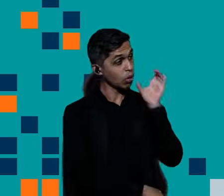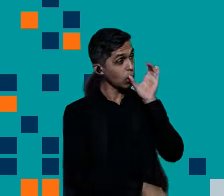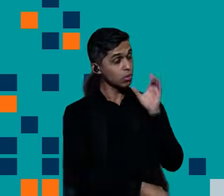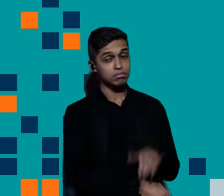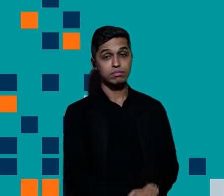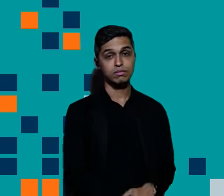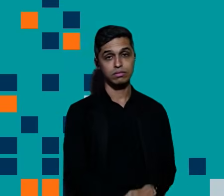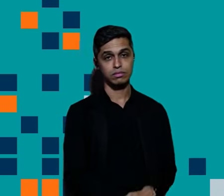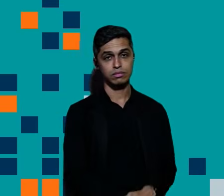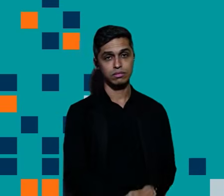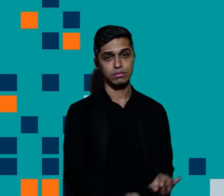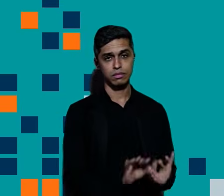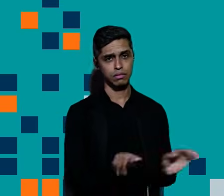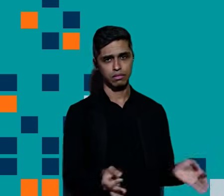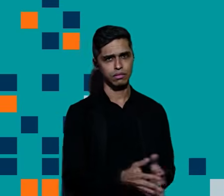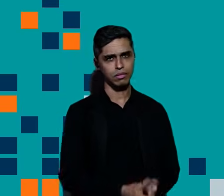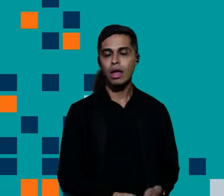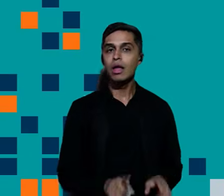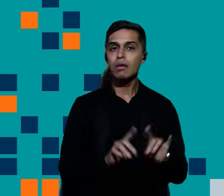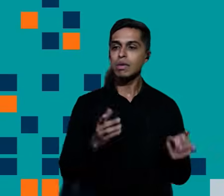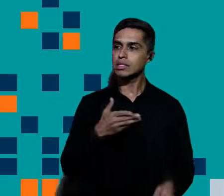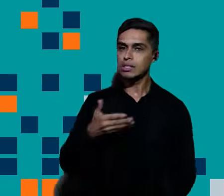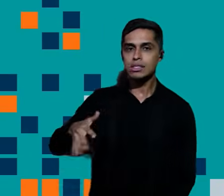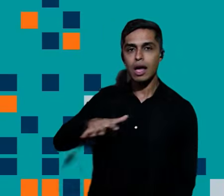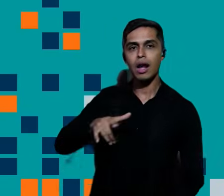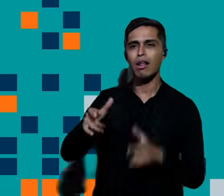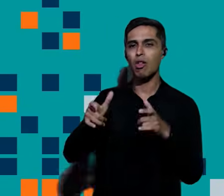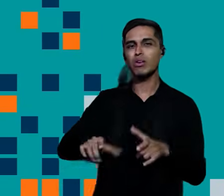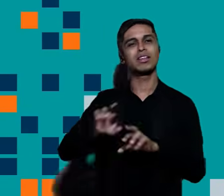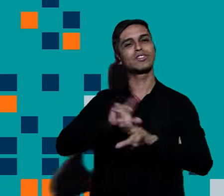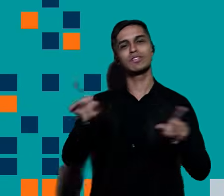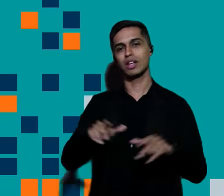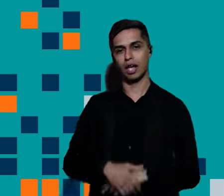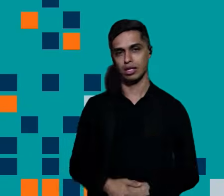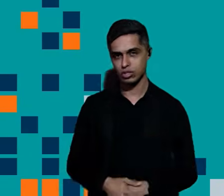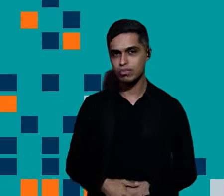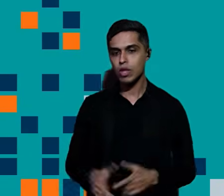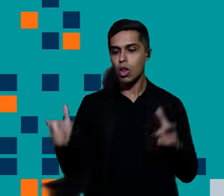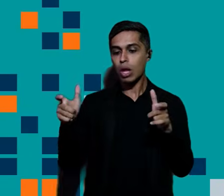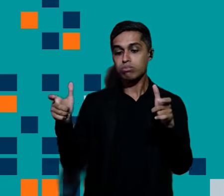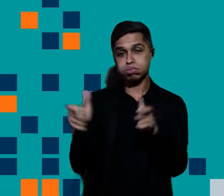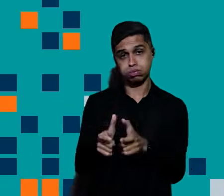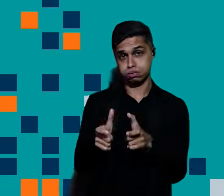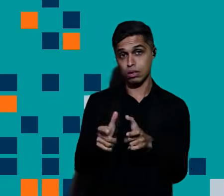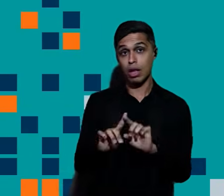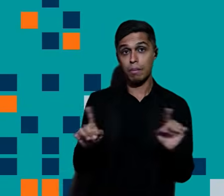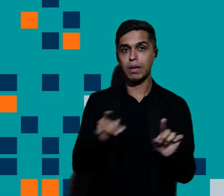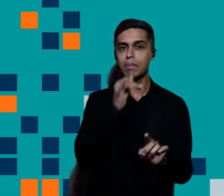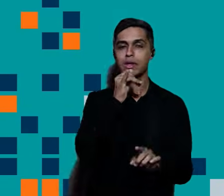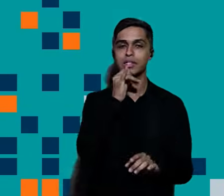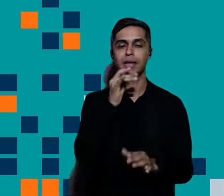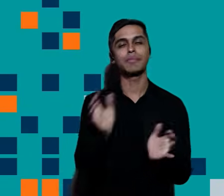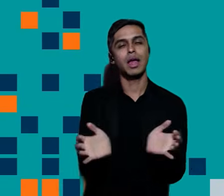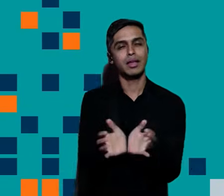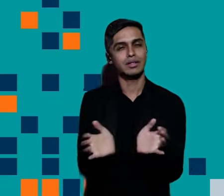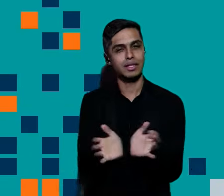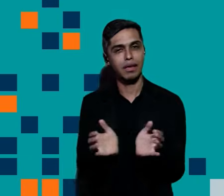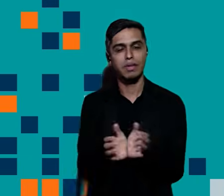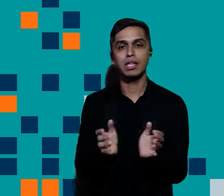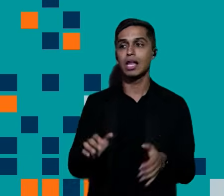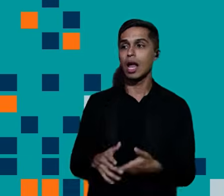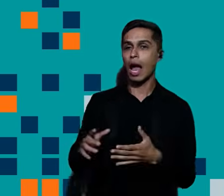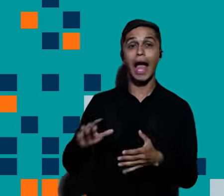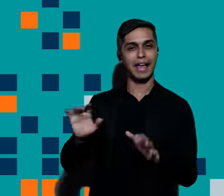that are just up on the edge, that are smaller, they're for staff and families that are going through it so that they